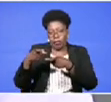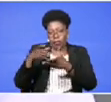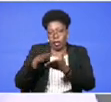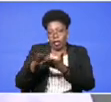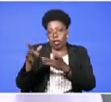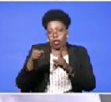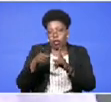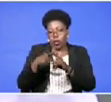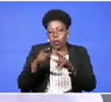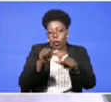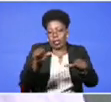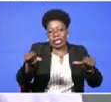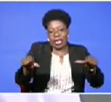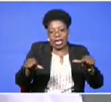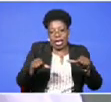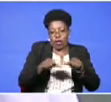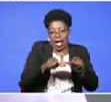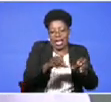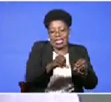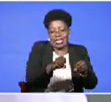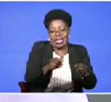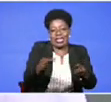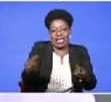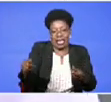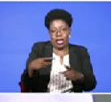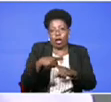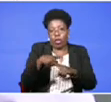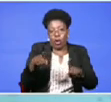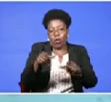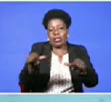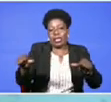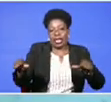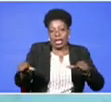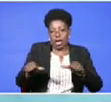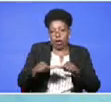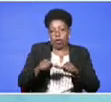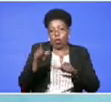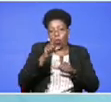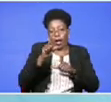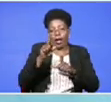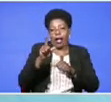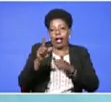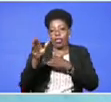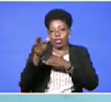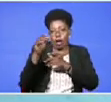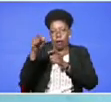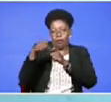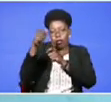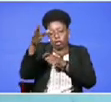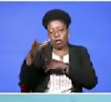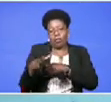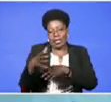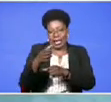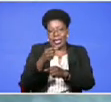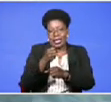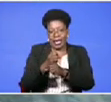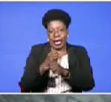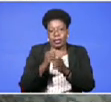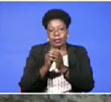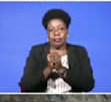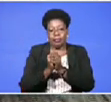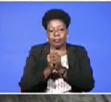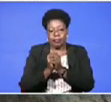and seeding those areas that fishermen can access. While the original study revealed areas in the Bahamas where conch were